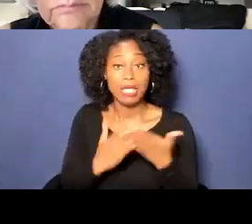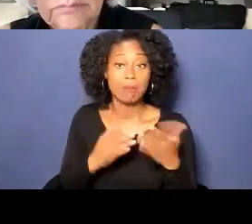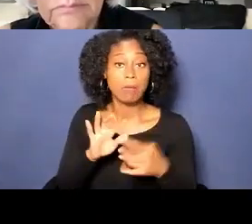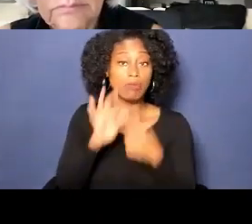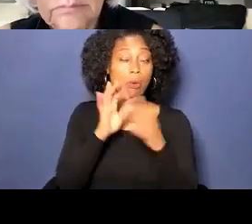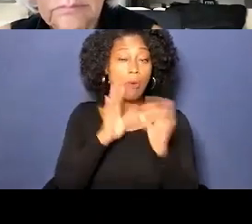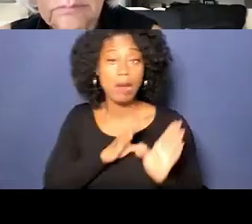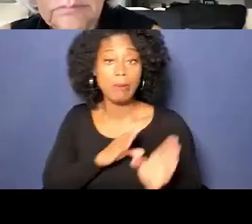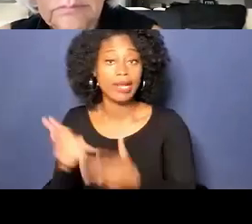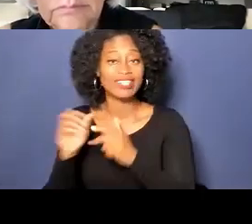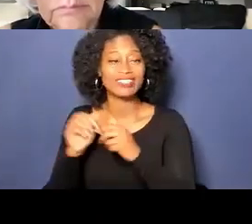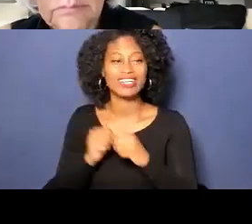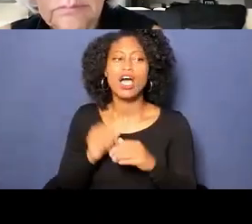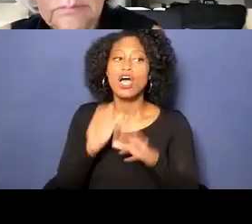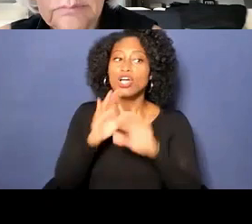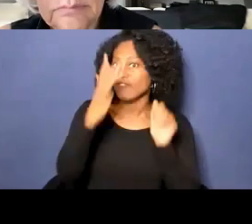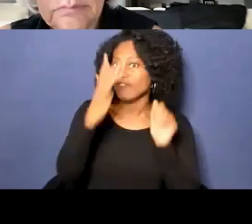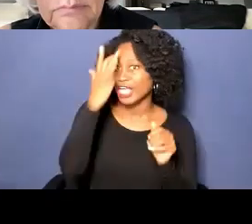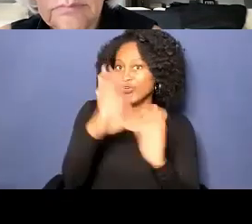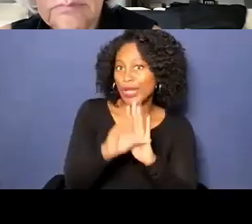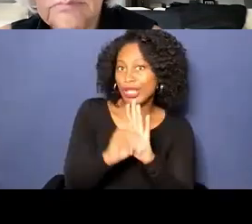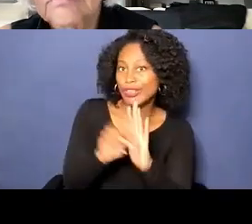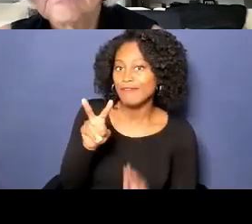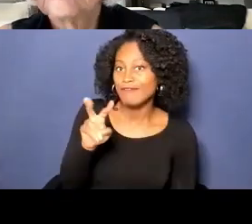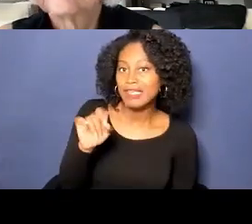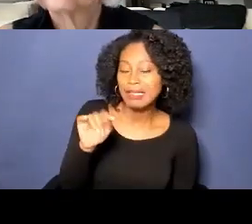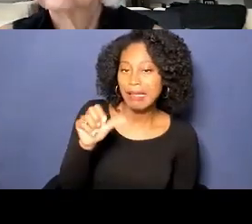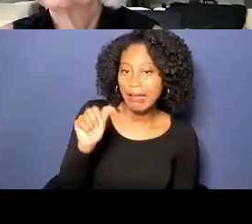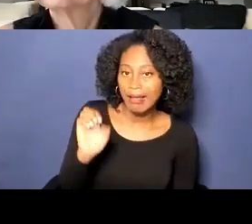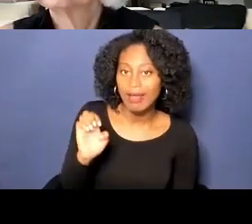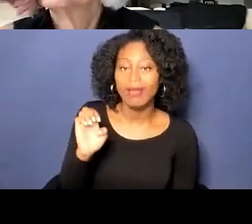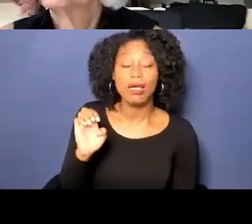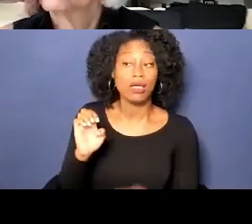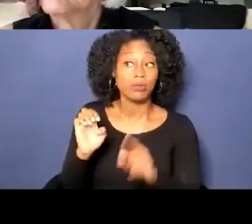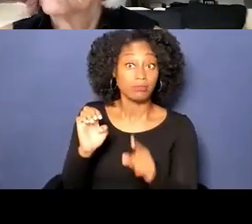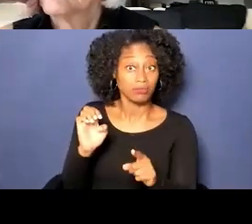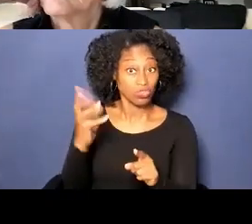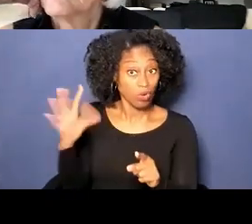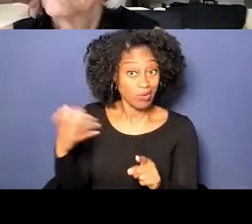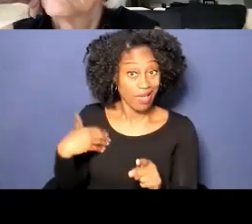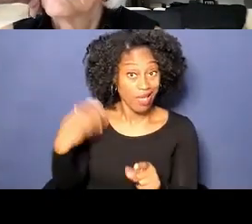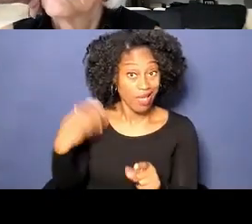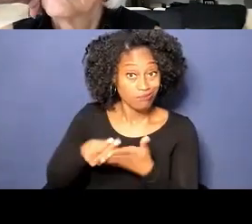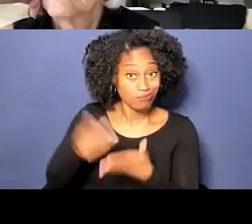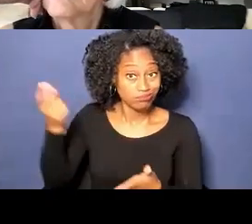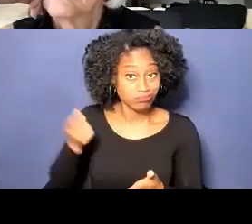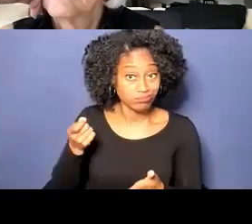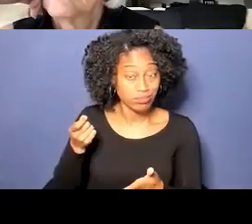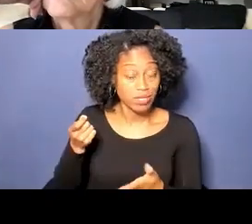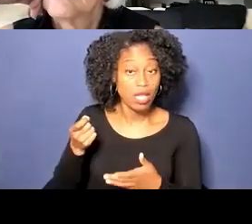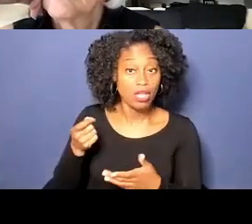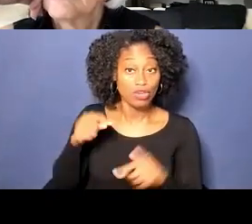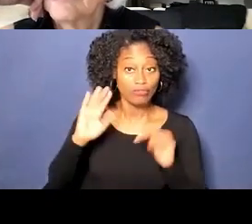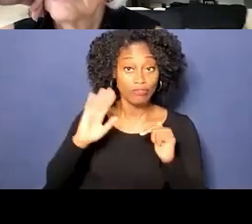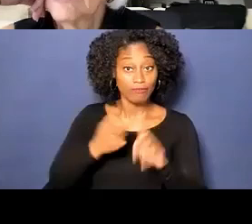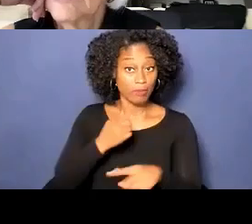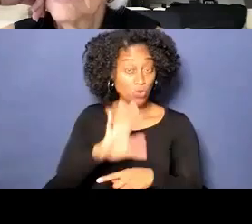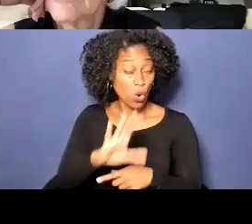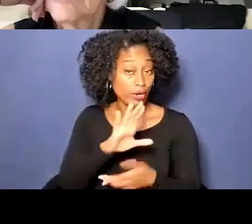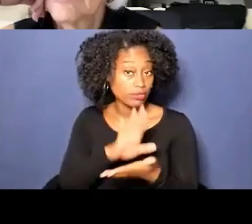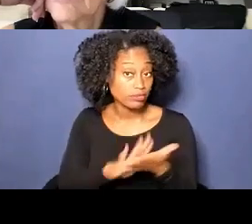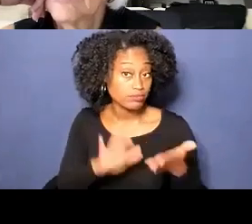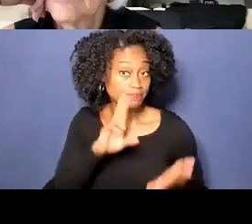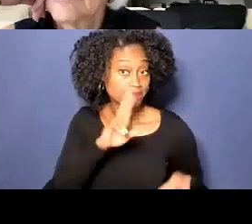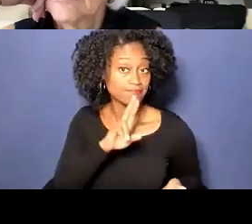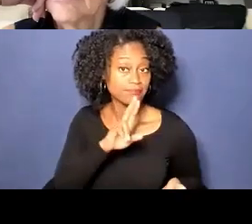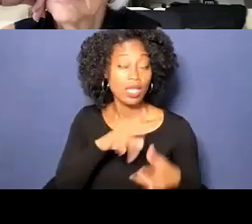other current funding support that you have. Now, what's already being, say, if it's from your institution or from other federal sources